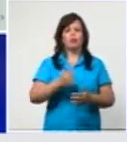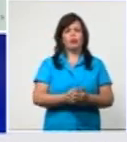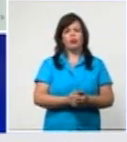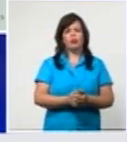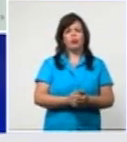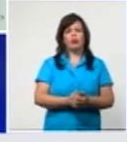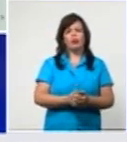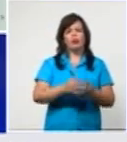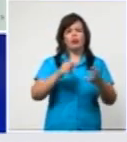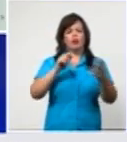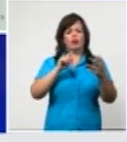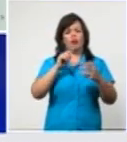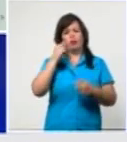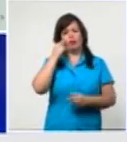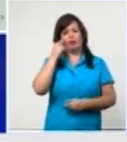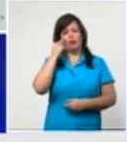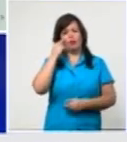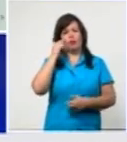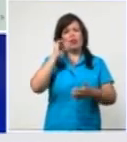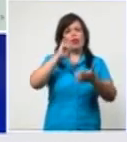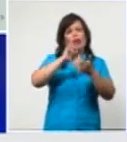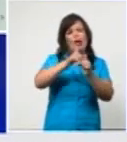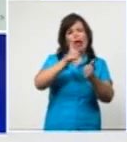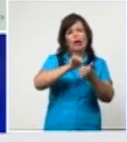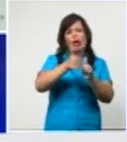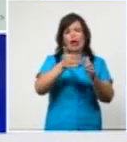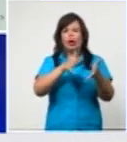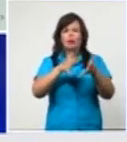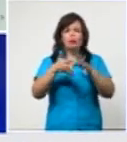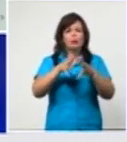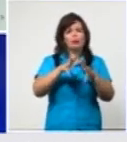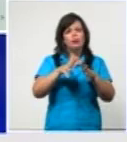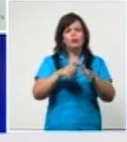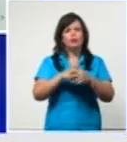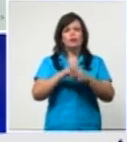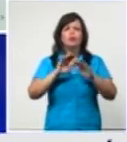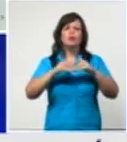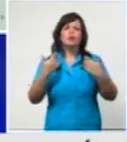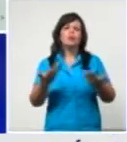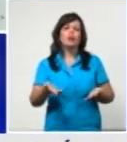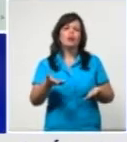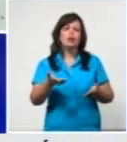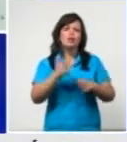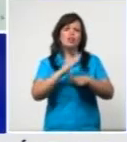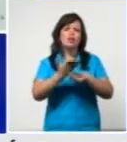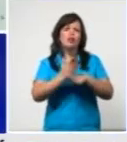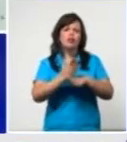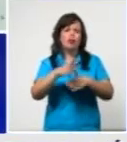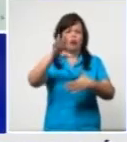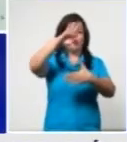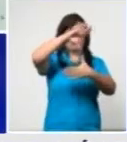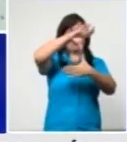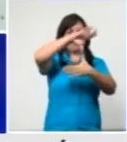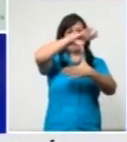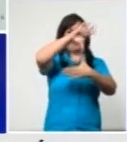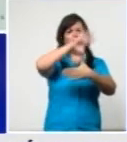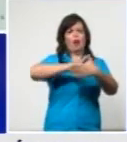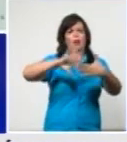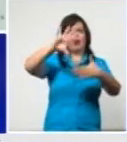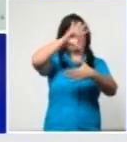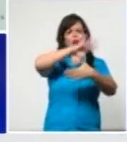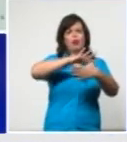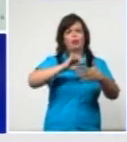Americas, while the other regions, while the other continents have been controlling